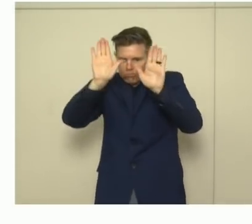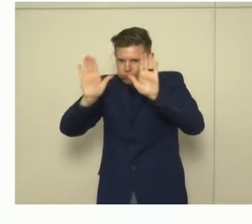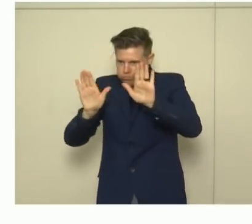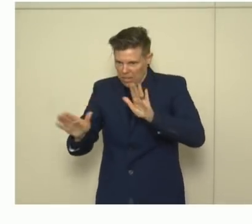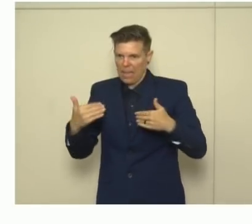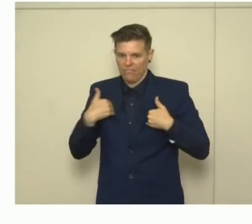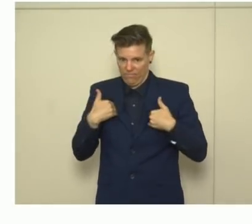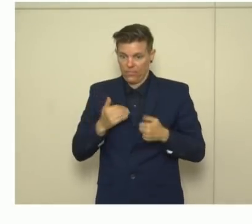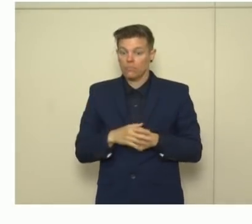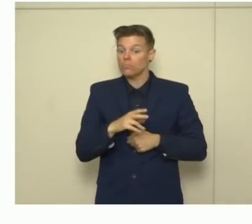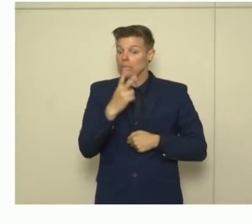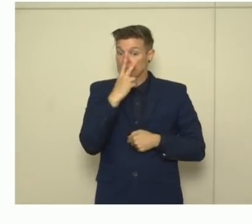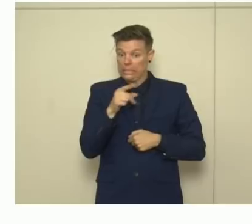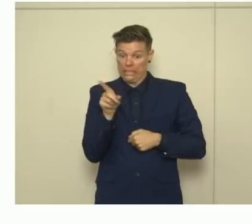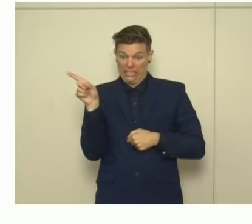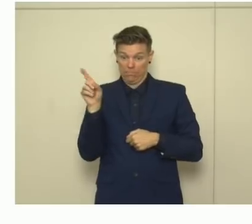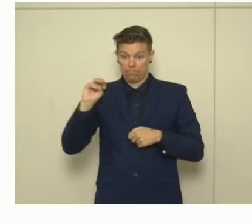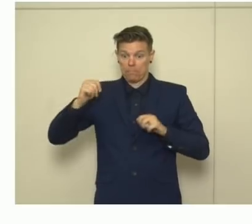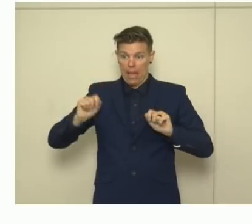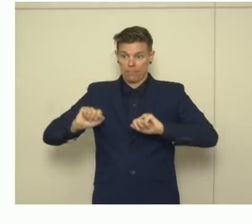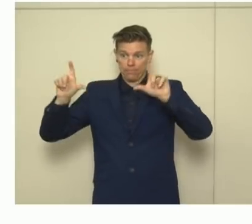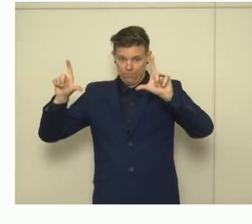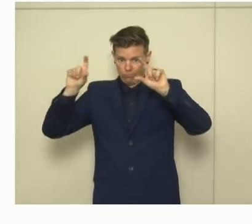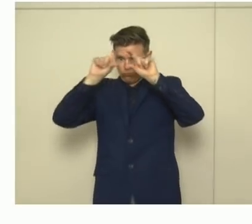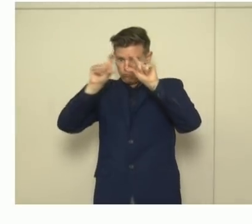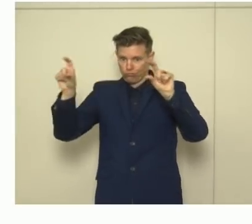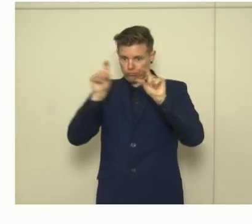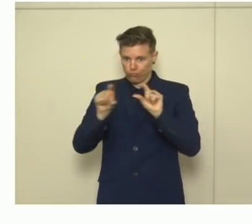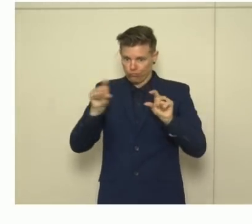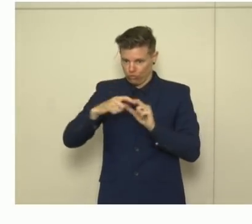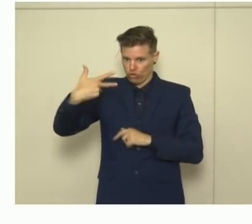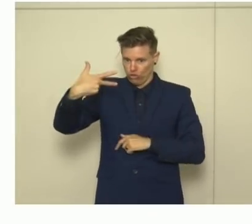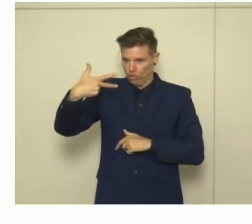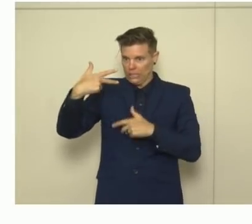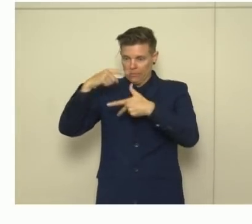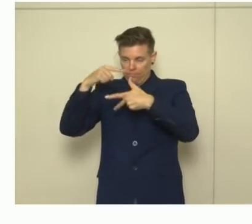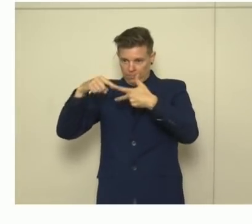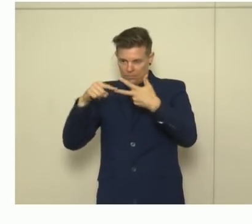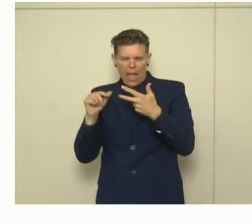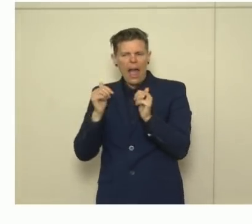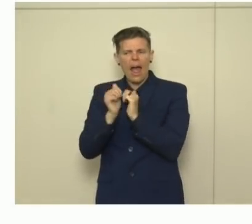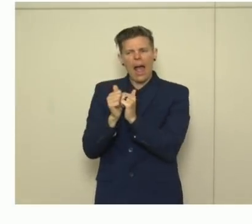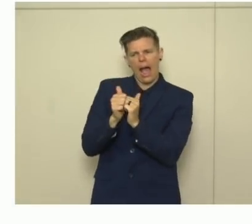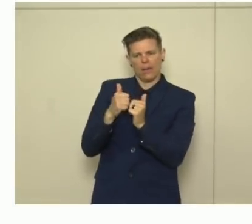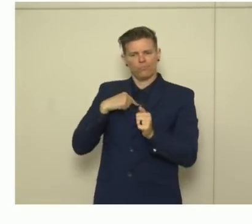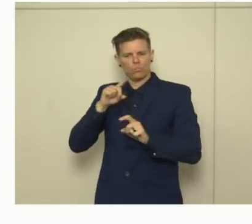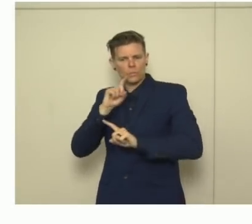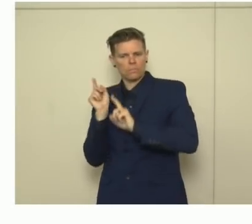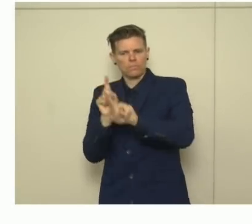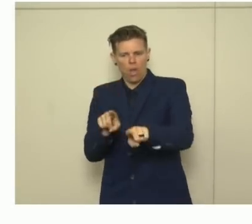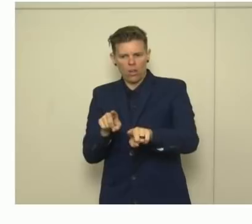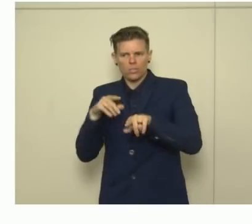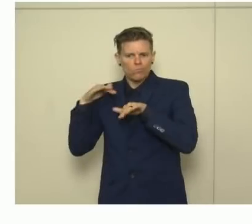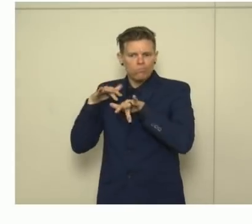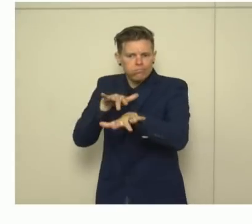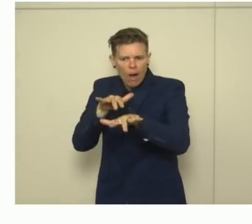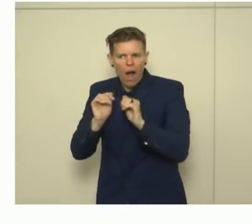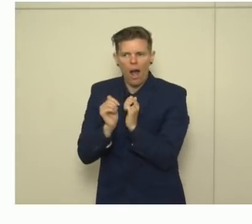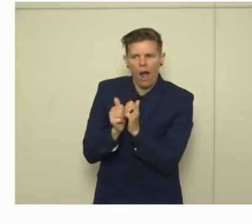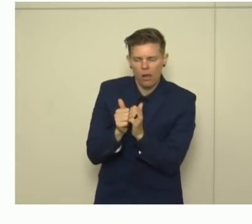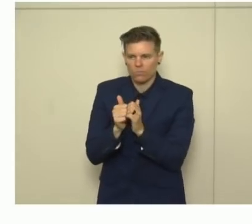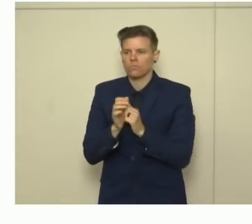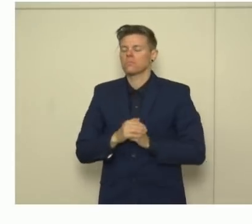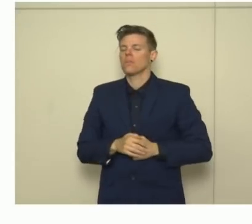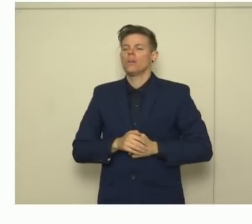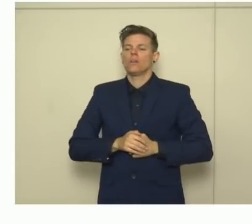this slide the ways in which we're going to respond to cases. So when we have cases that are contained to